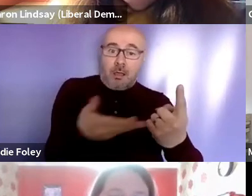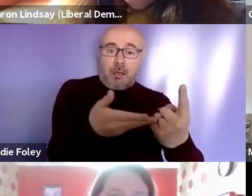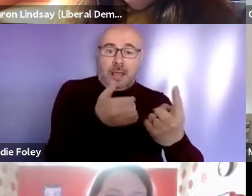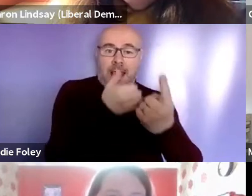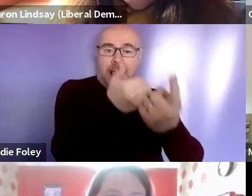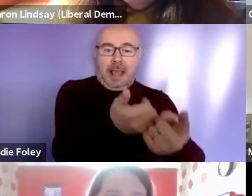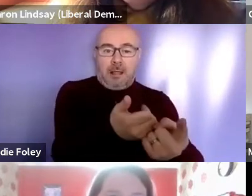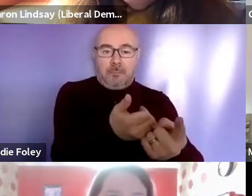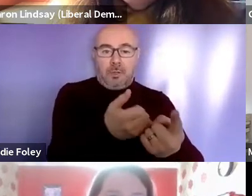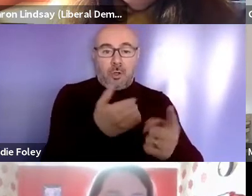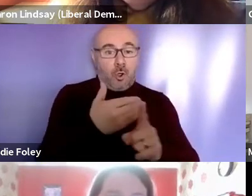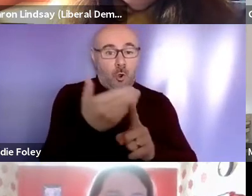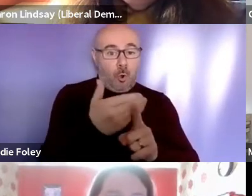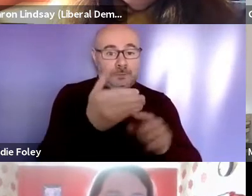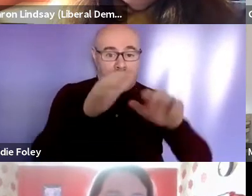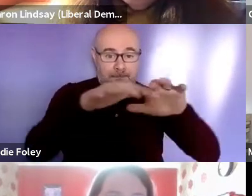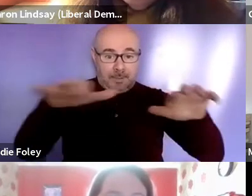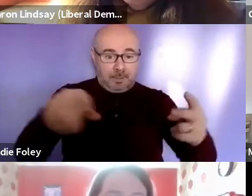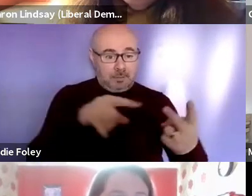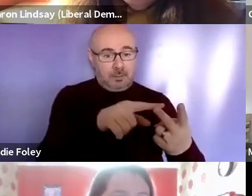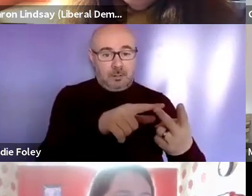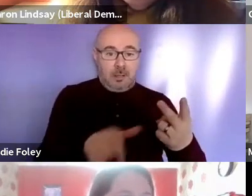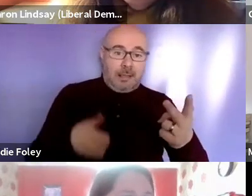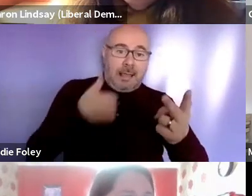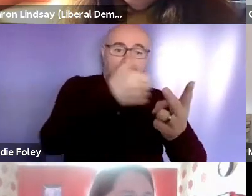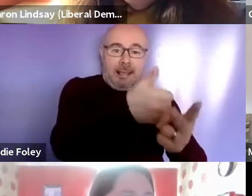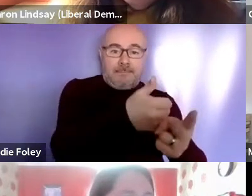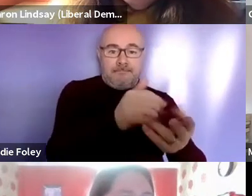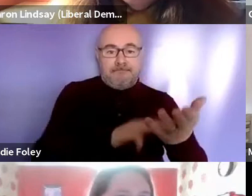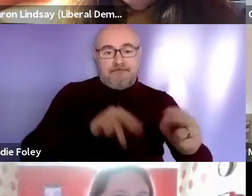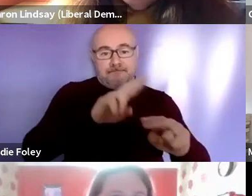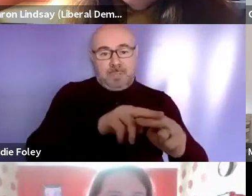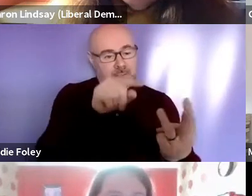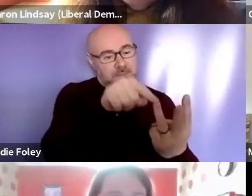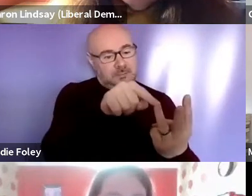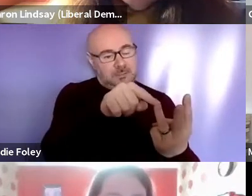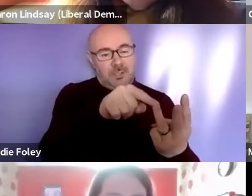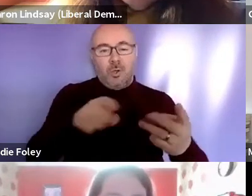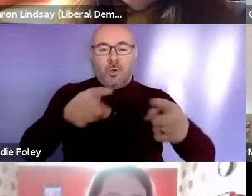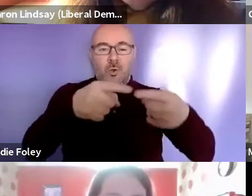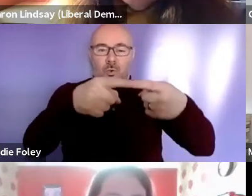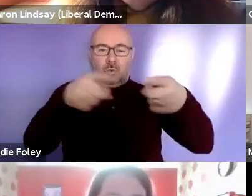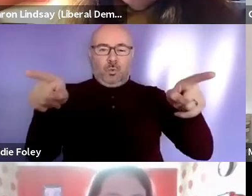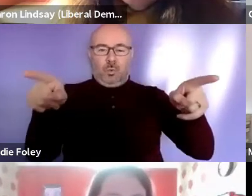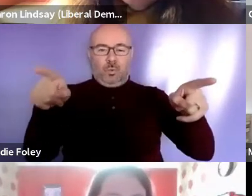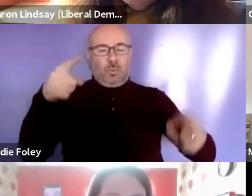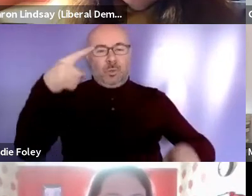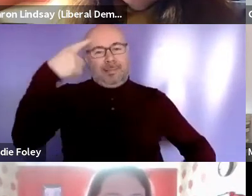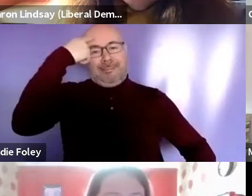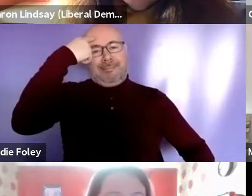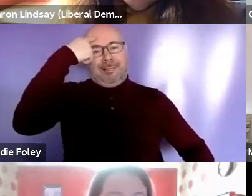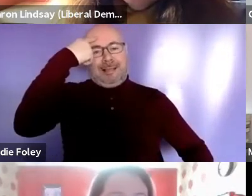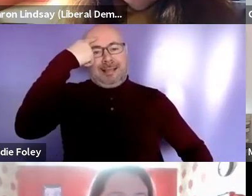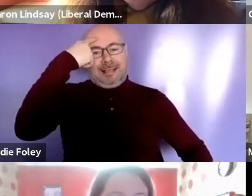parents and things use these accessibility measures as well. So we need to stop, for me, we need to stop seeing it as, and we